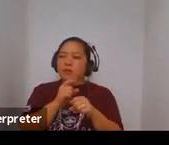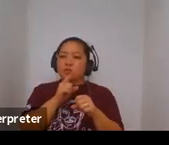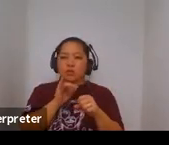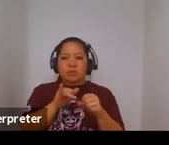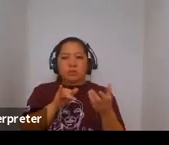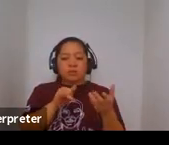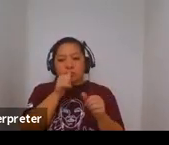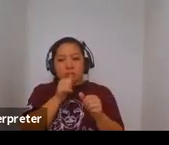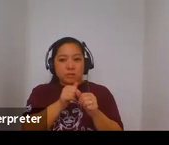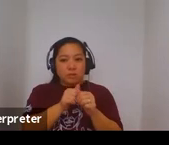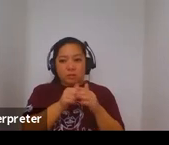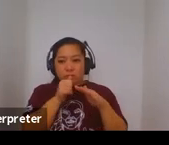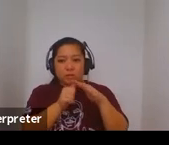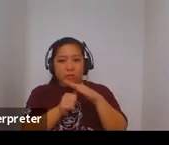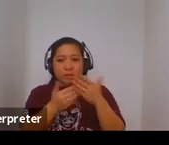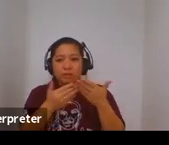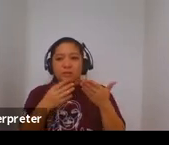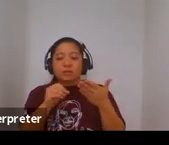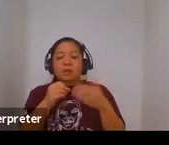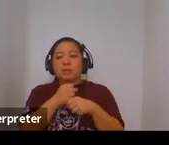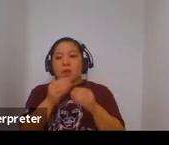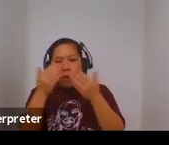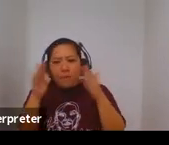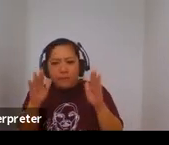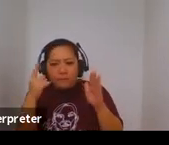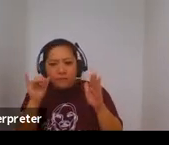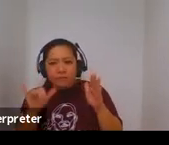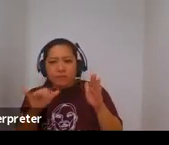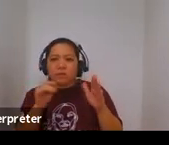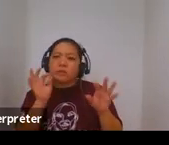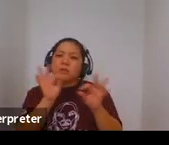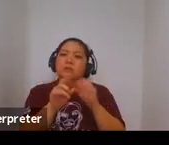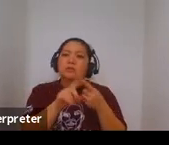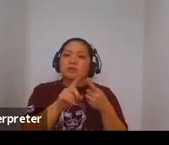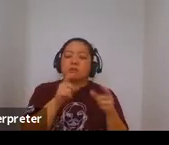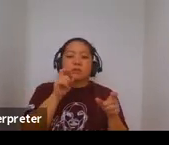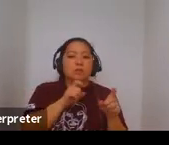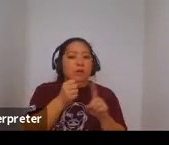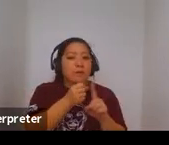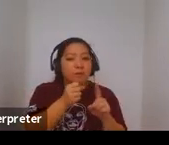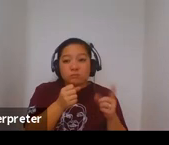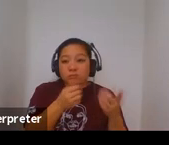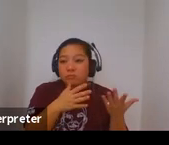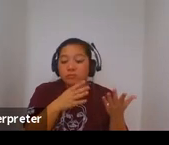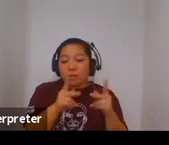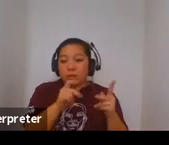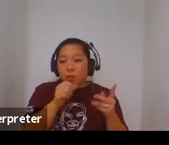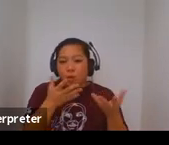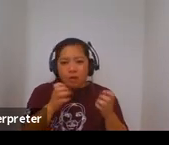secrecy around sexual violence, which is very specific to sexual violence. Folks don't want to talk about it